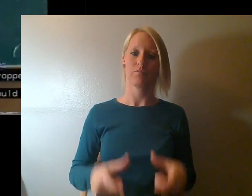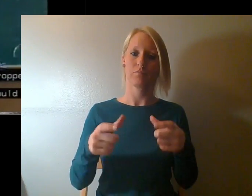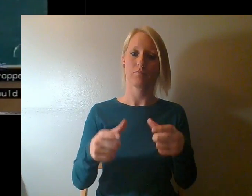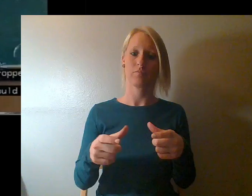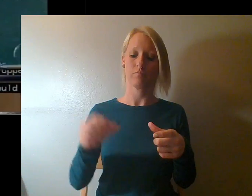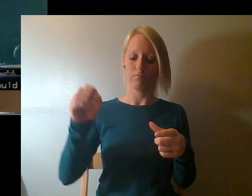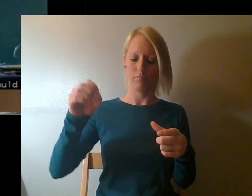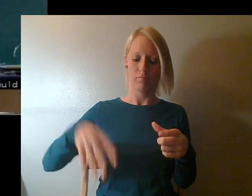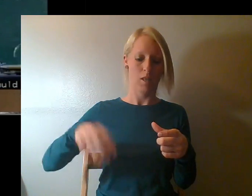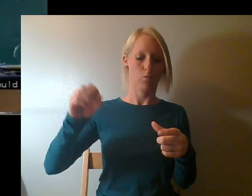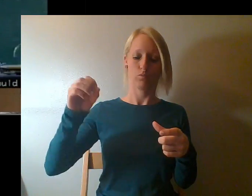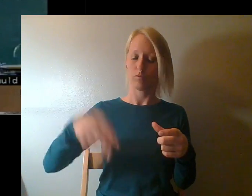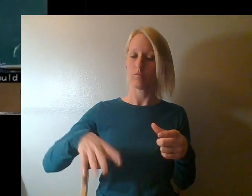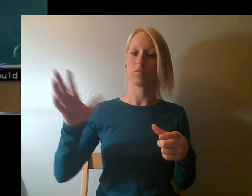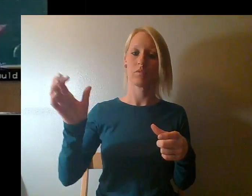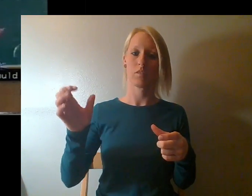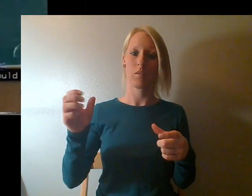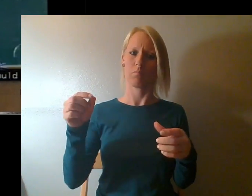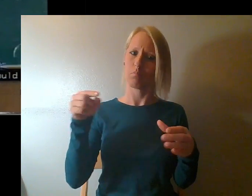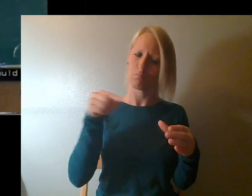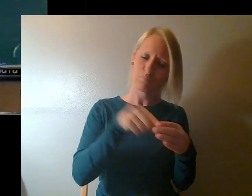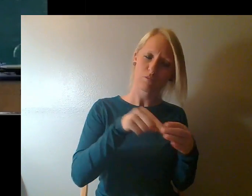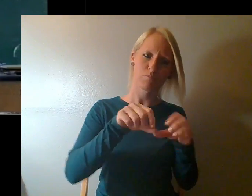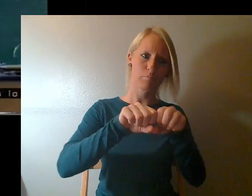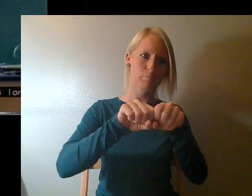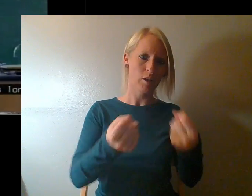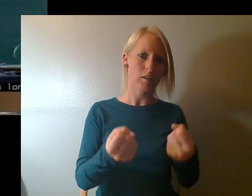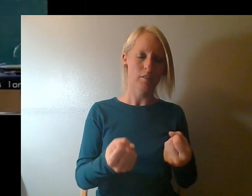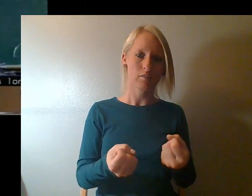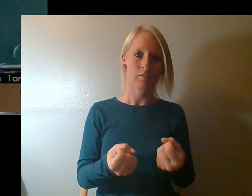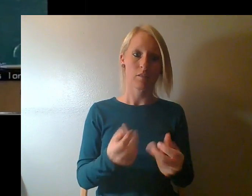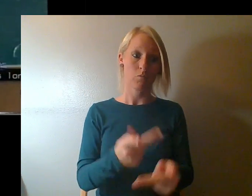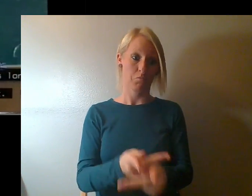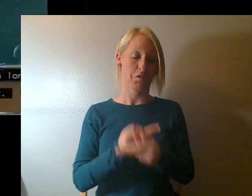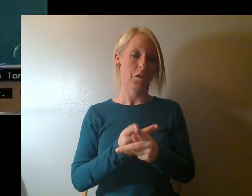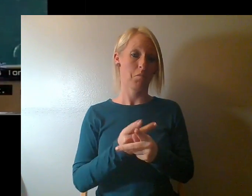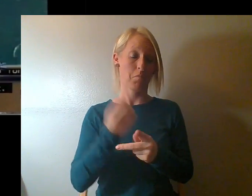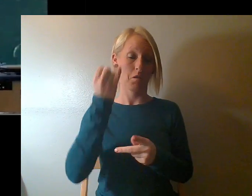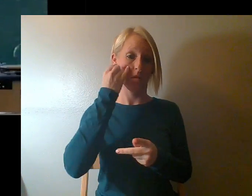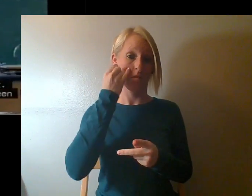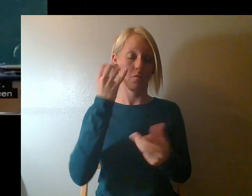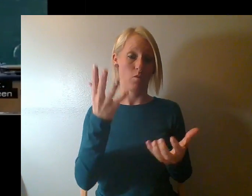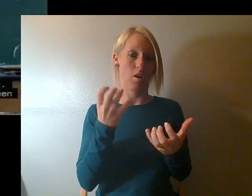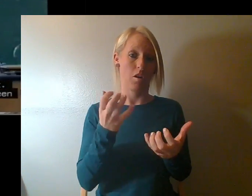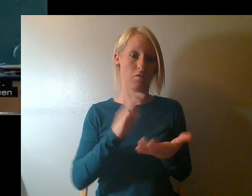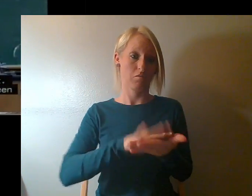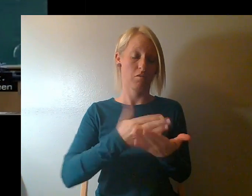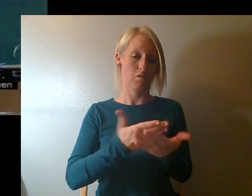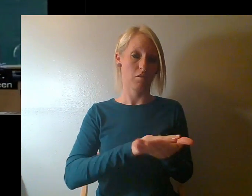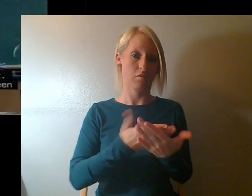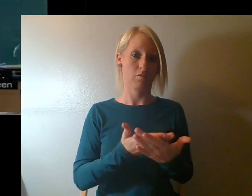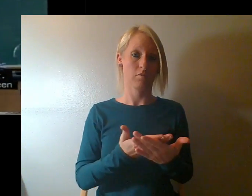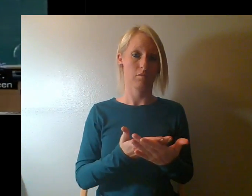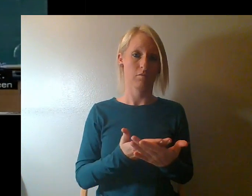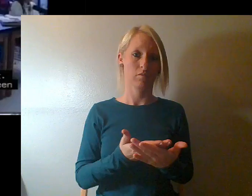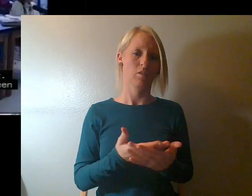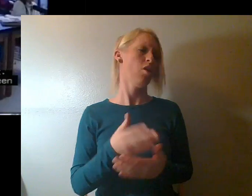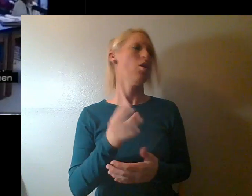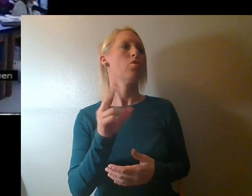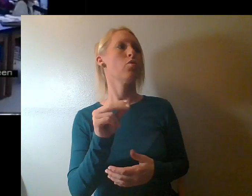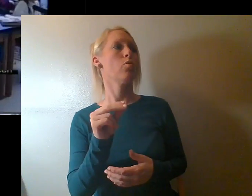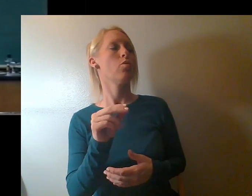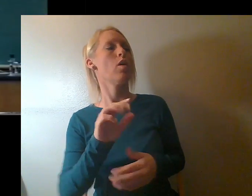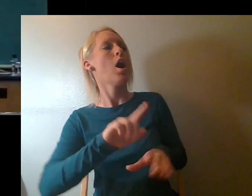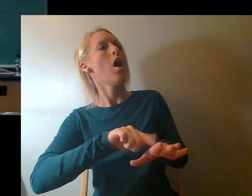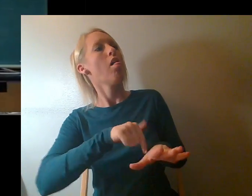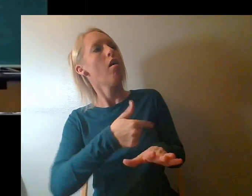poke at it, it will break. All right. So you can keep this for as long as you want. You could cook it if you want. Just how long have you been doing that? Yeah. oh, this